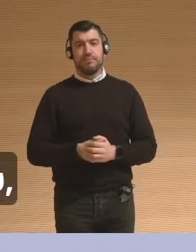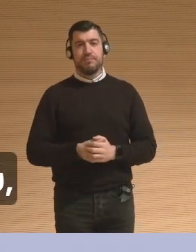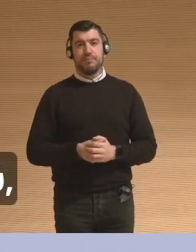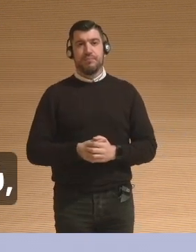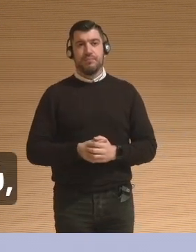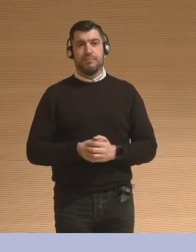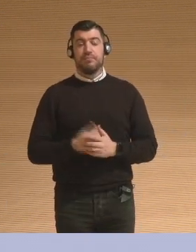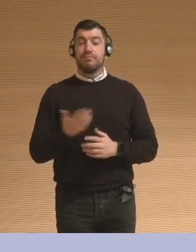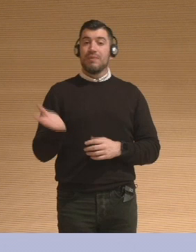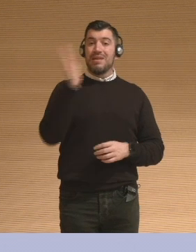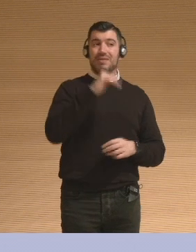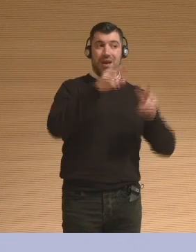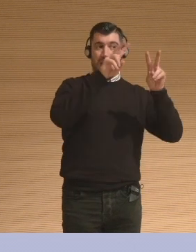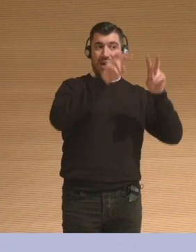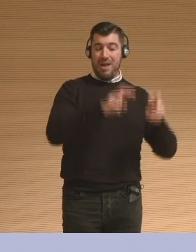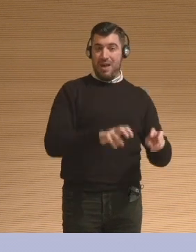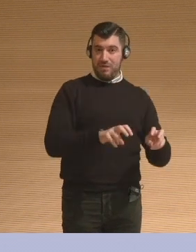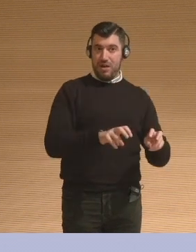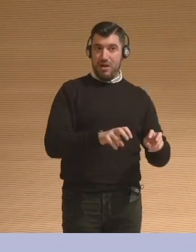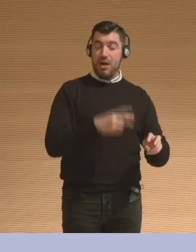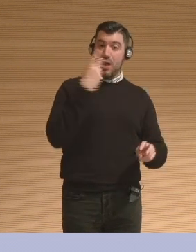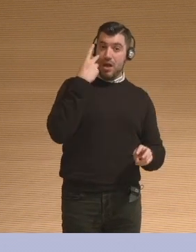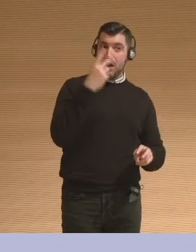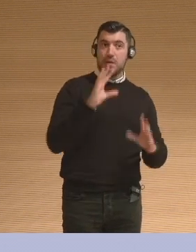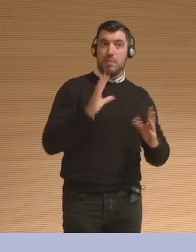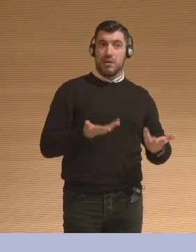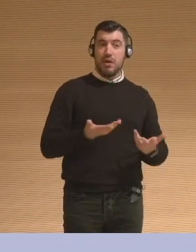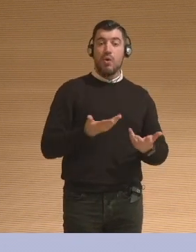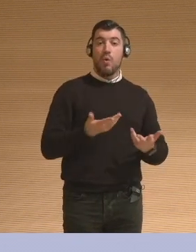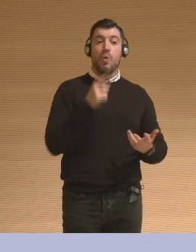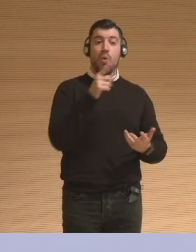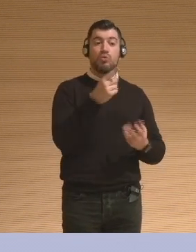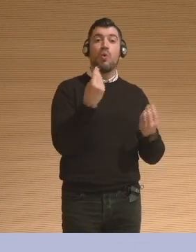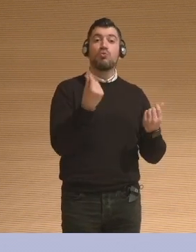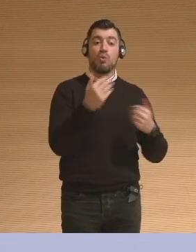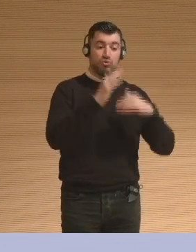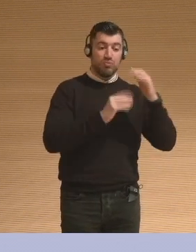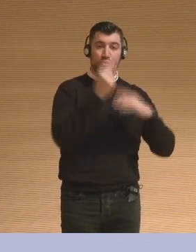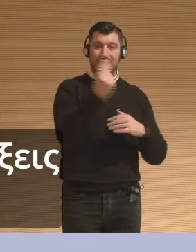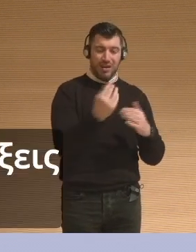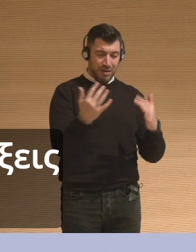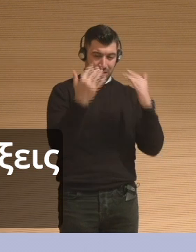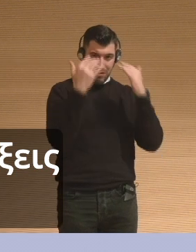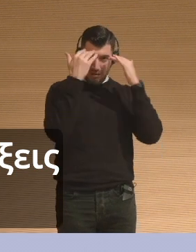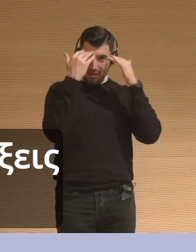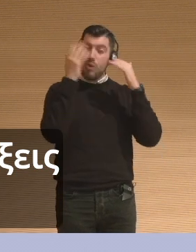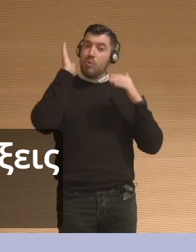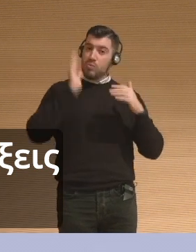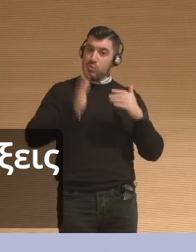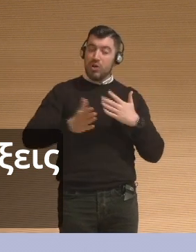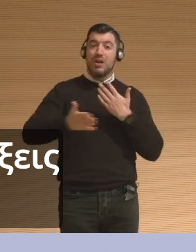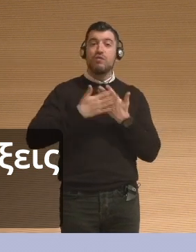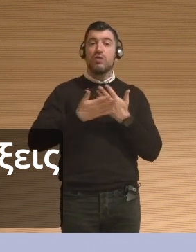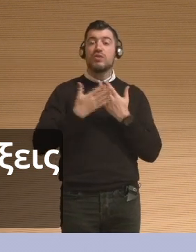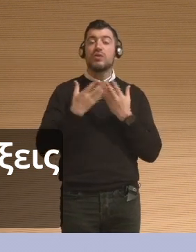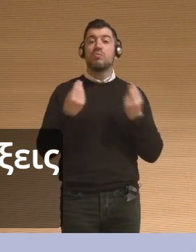study design, participants were invited to complete a semantic fluency test where participants were